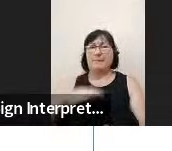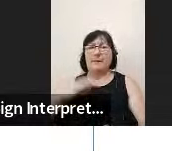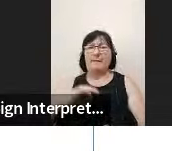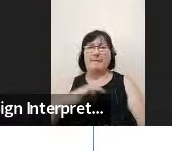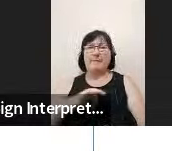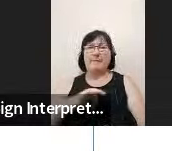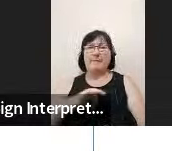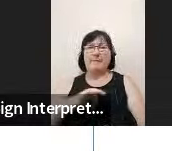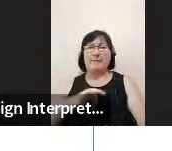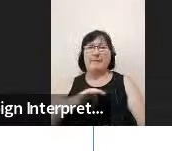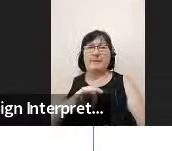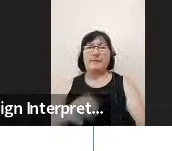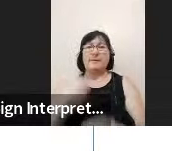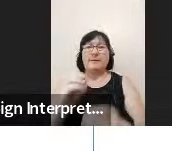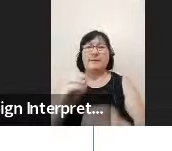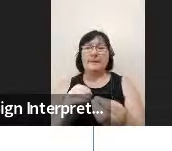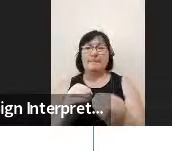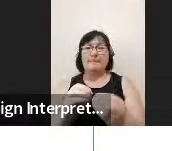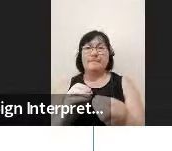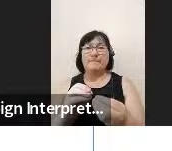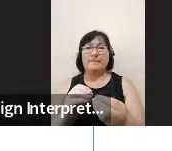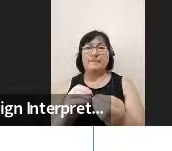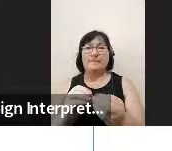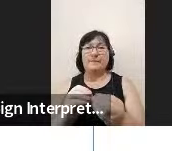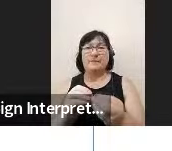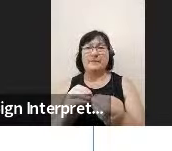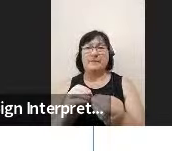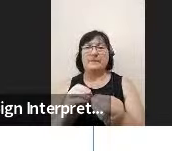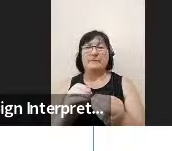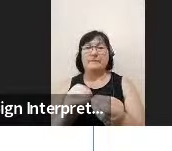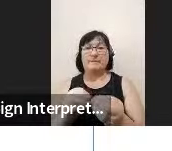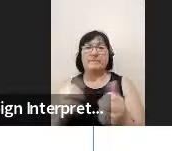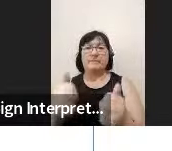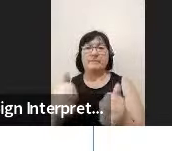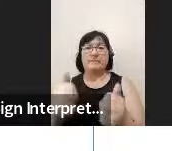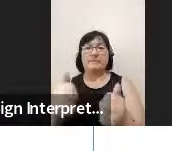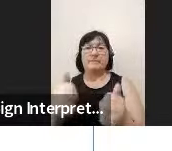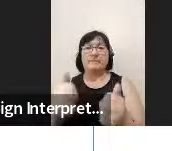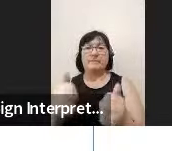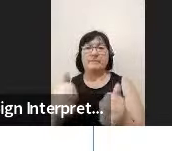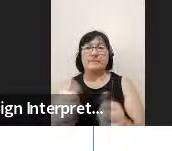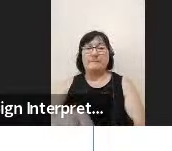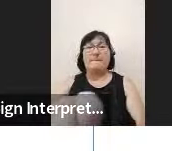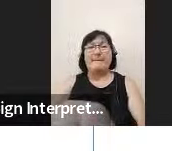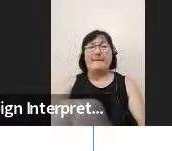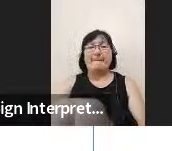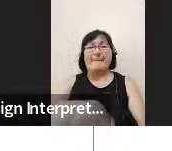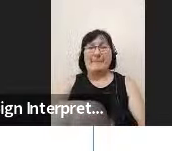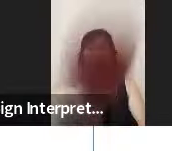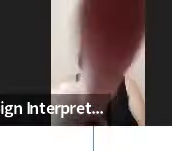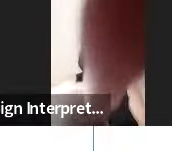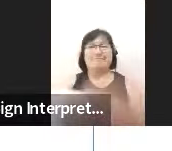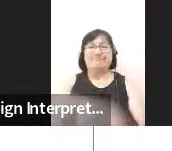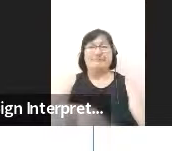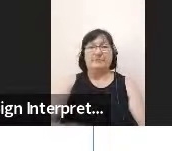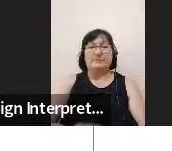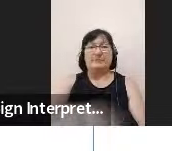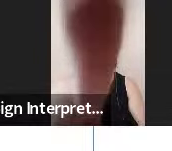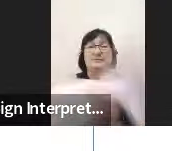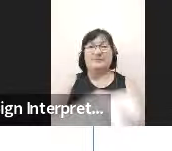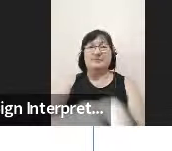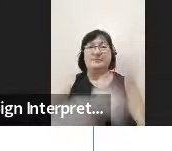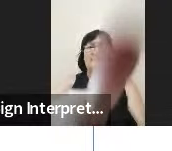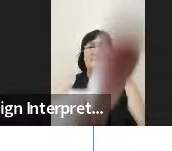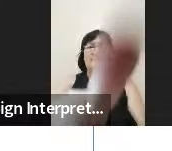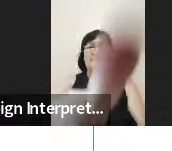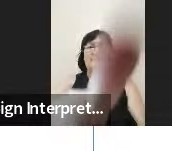final destination. Your clients that you're supplying the products that you've brought into the country, they receive that quicker. If you are exporting as well, there is no delay.